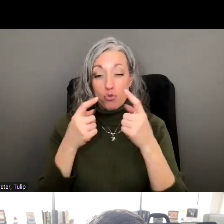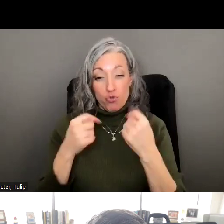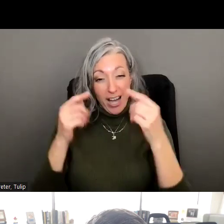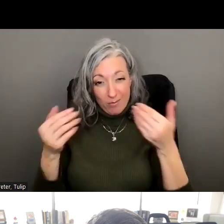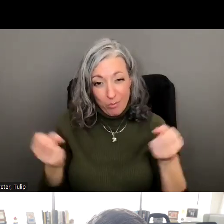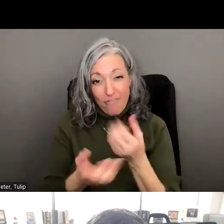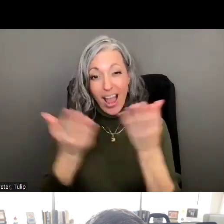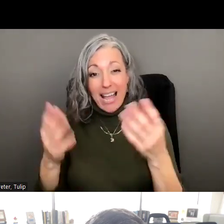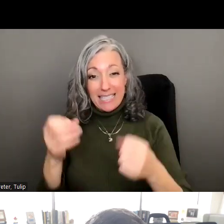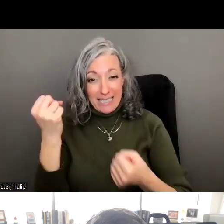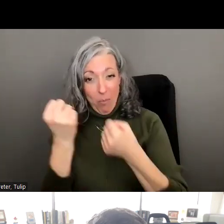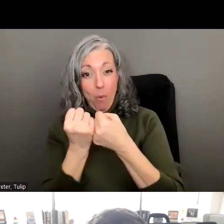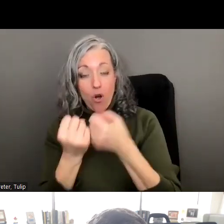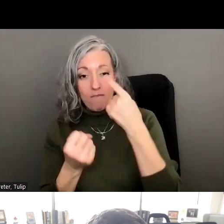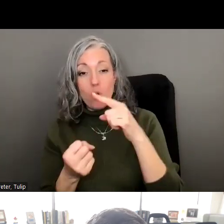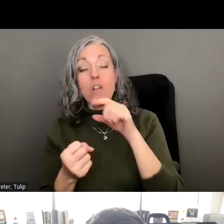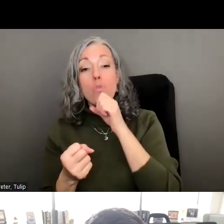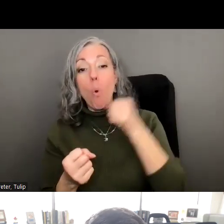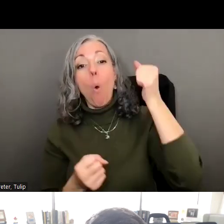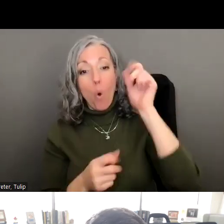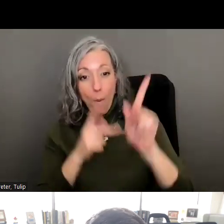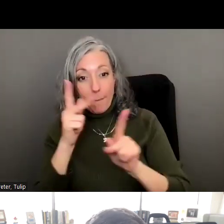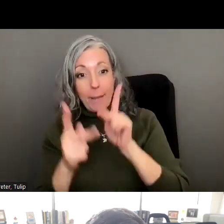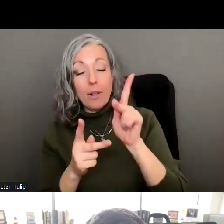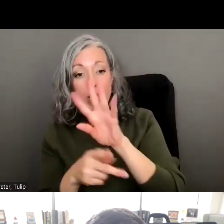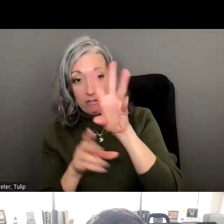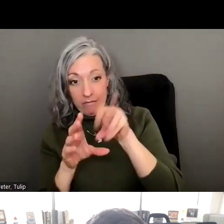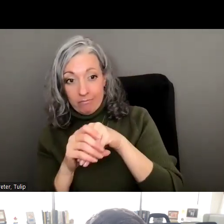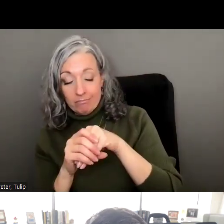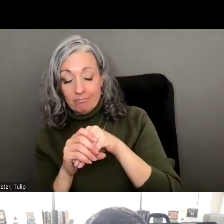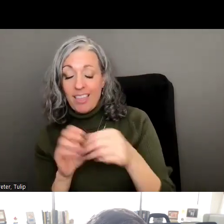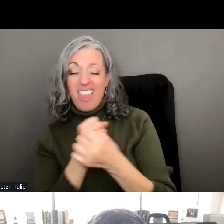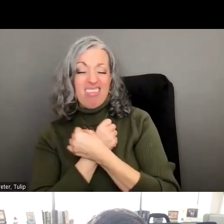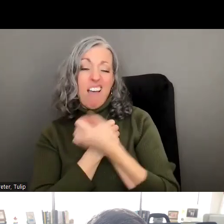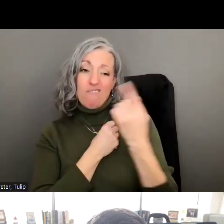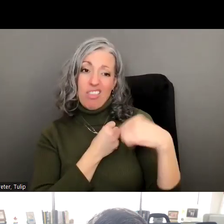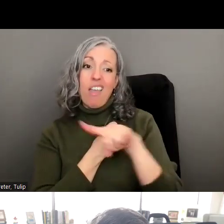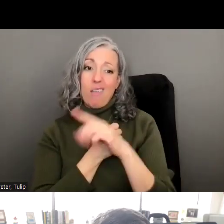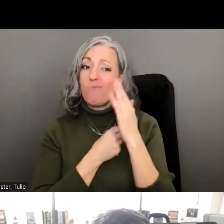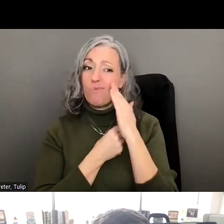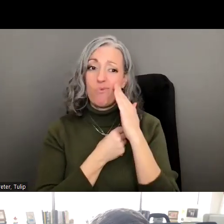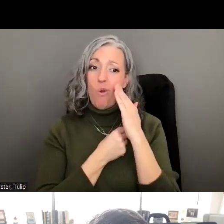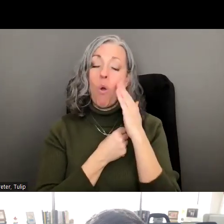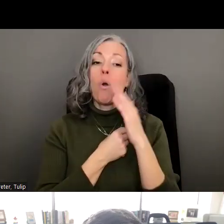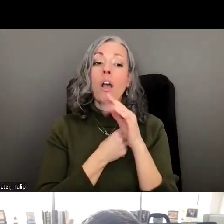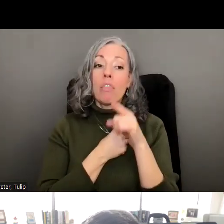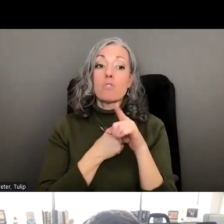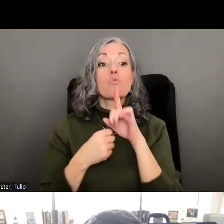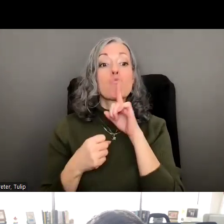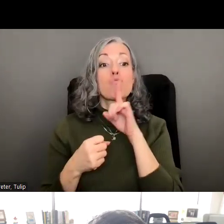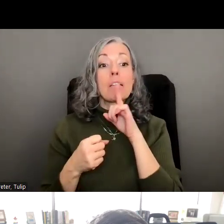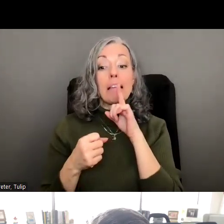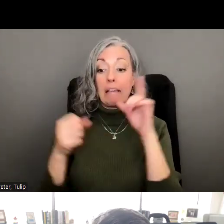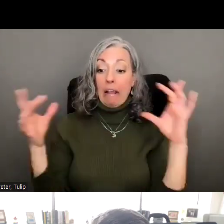support to their older family and loved ones. We also know that there is a pretty significant